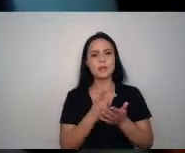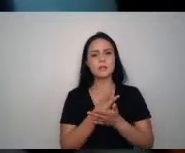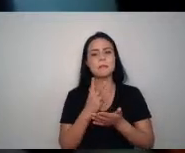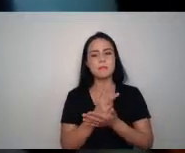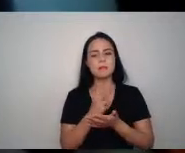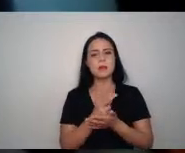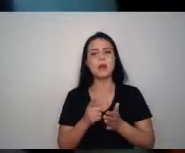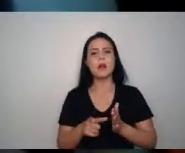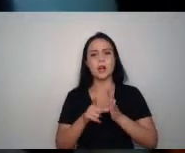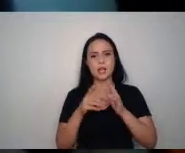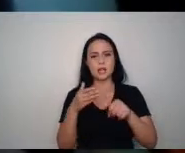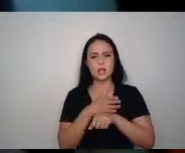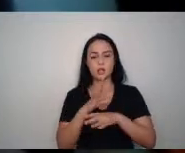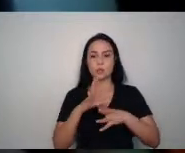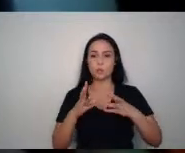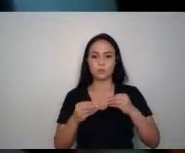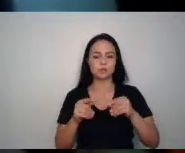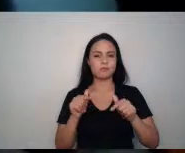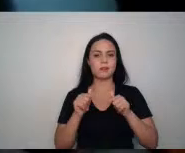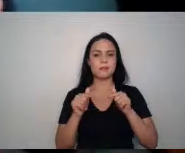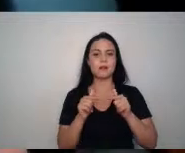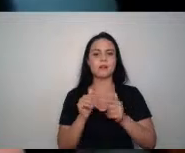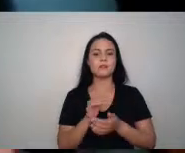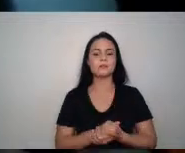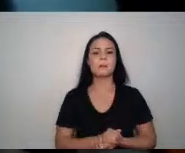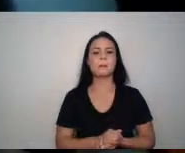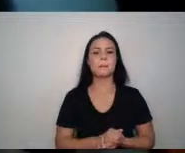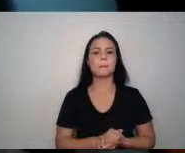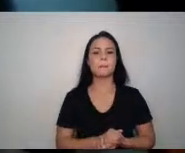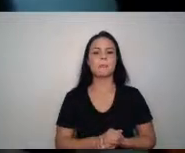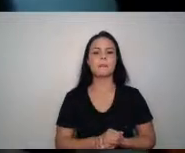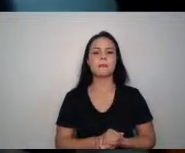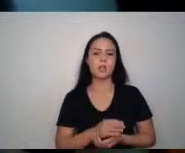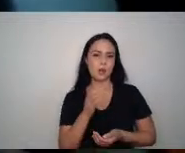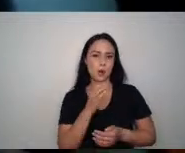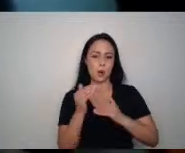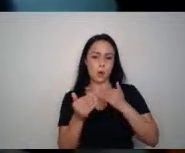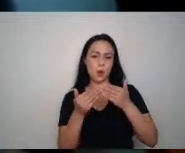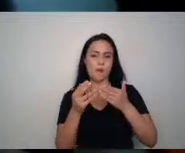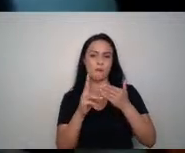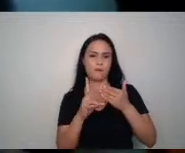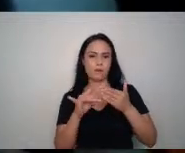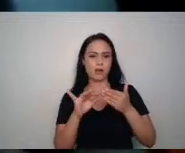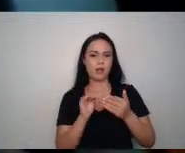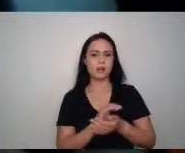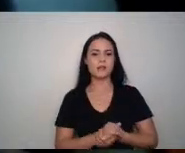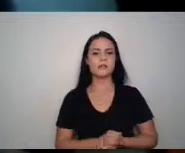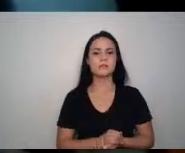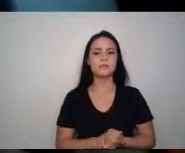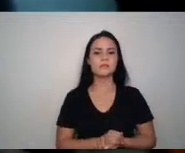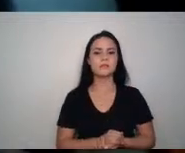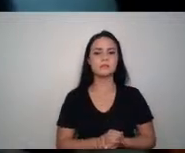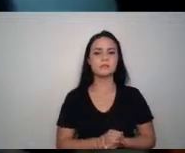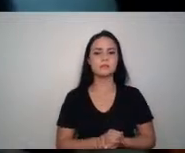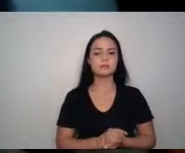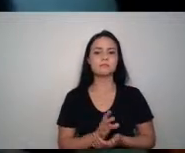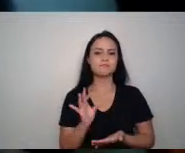continuous education has to take place even before you consider the work sphere.